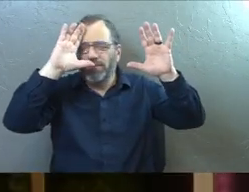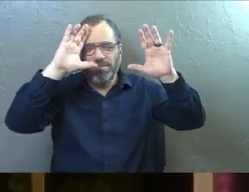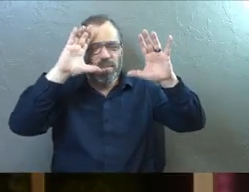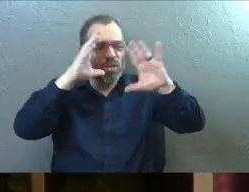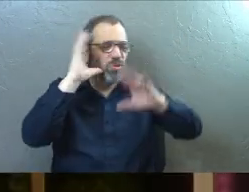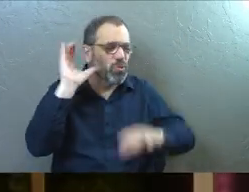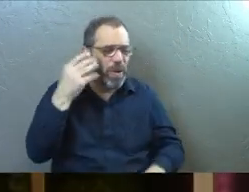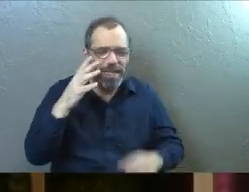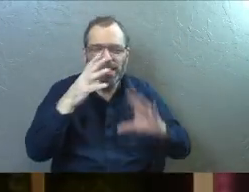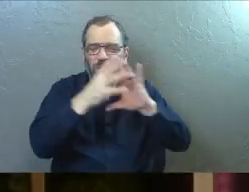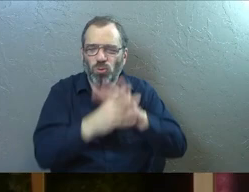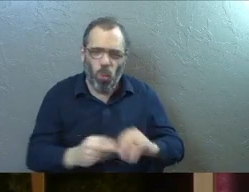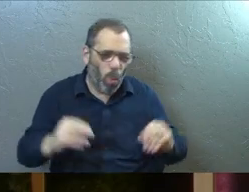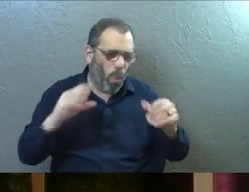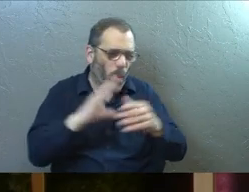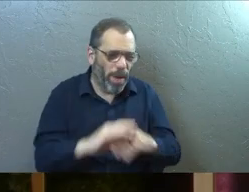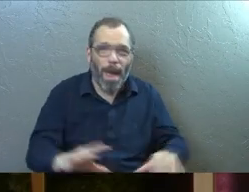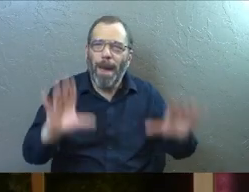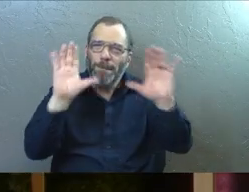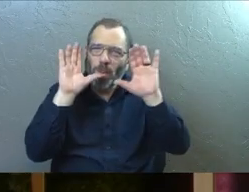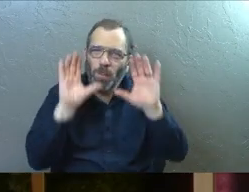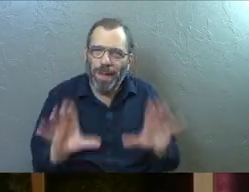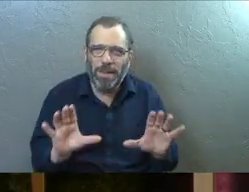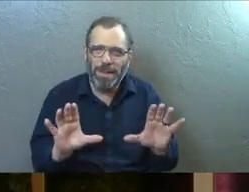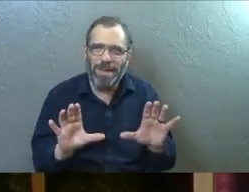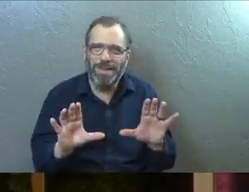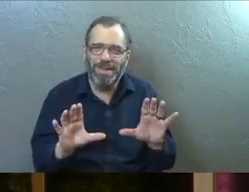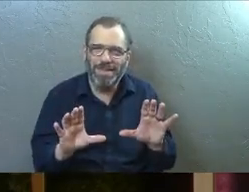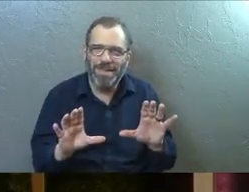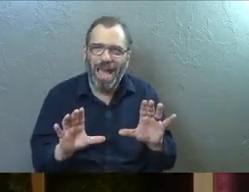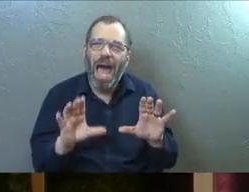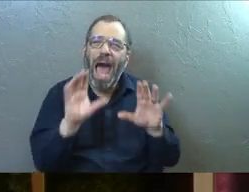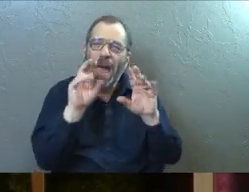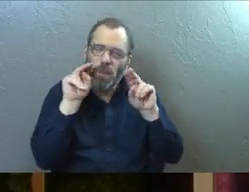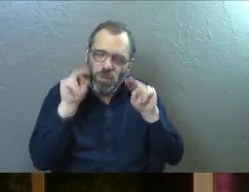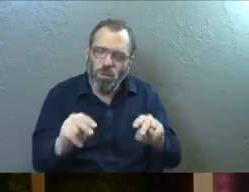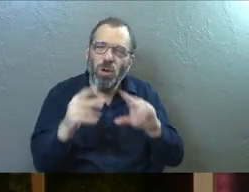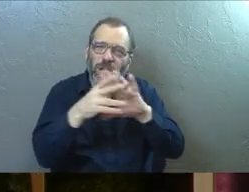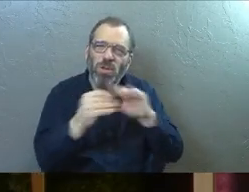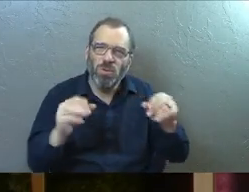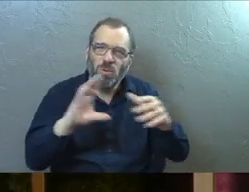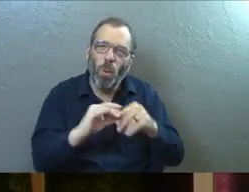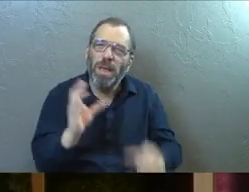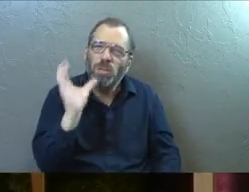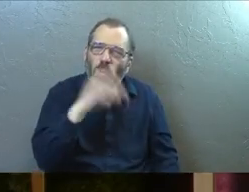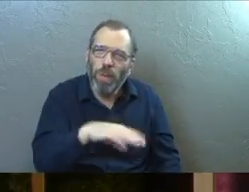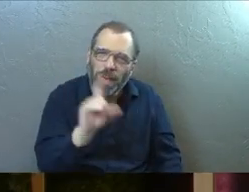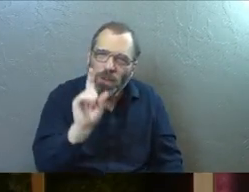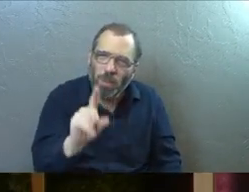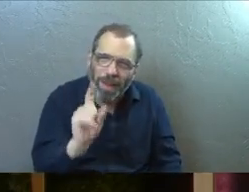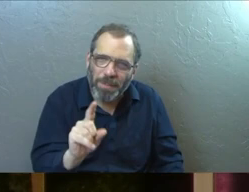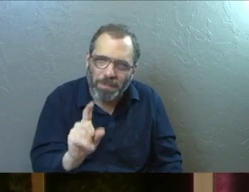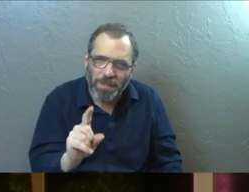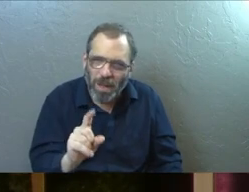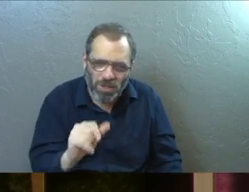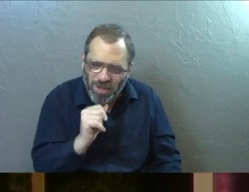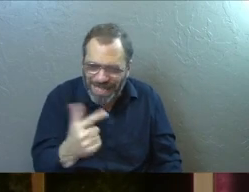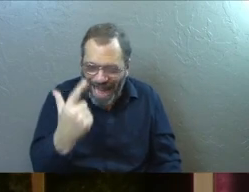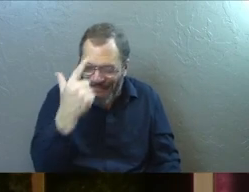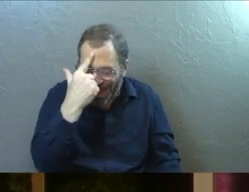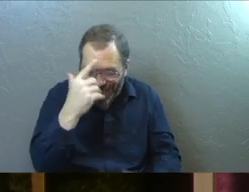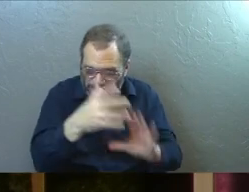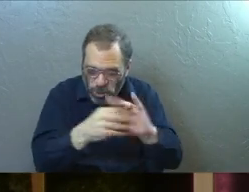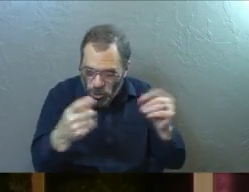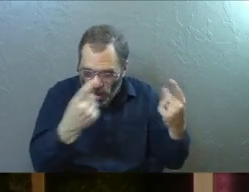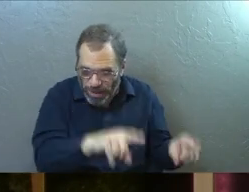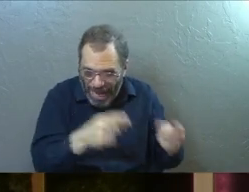story. We get so used to it, but I want us to just to recapture for a moment with fresh eyes how weird this is. This is not how we would have thought it would